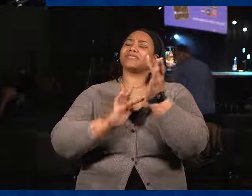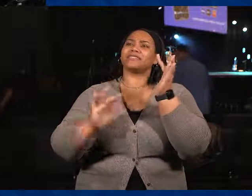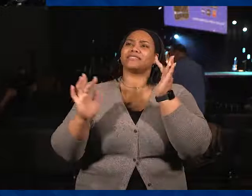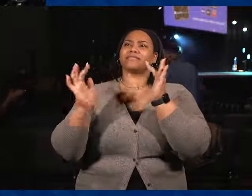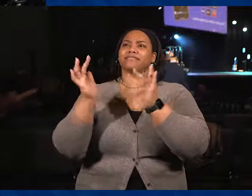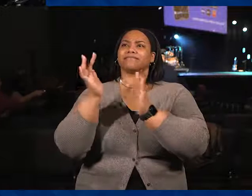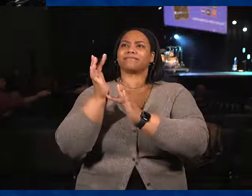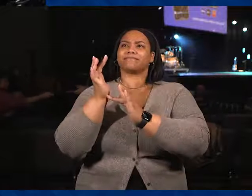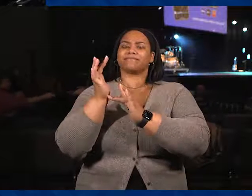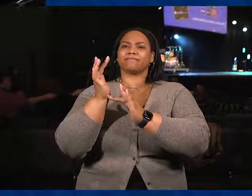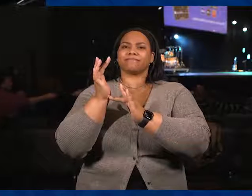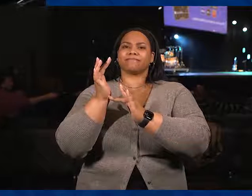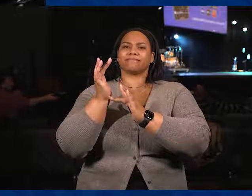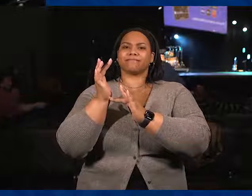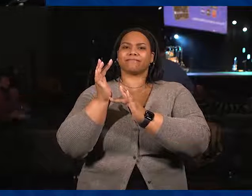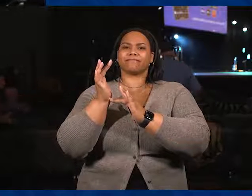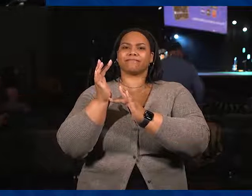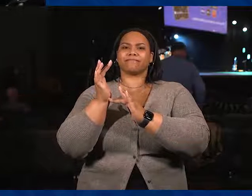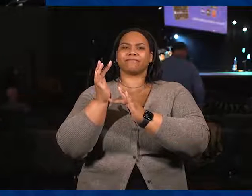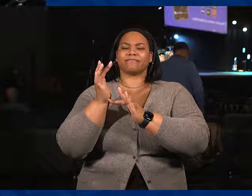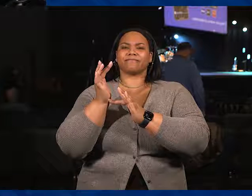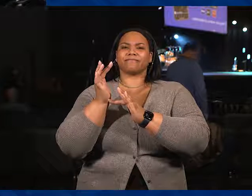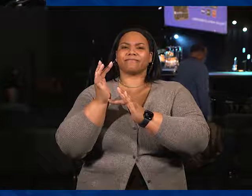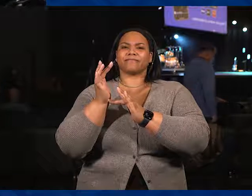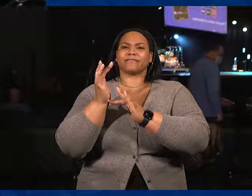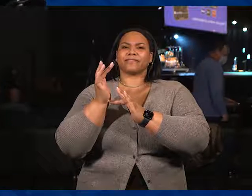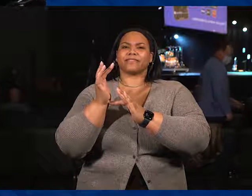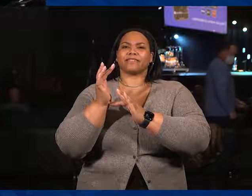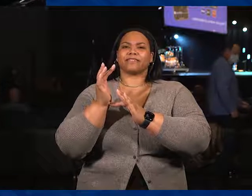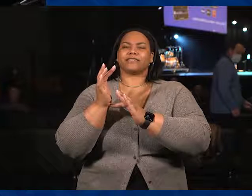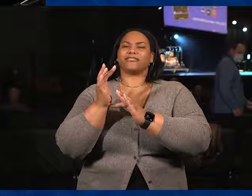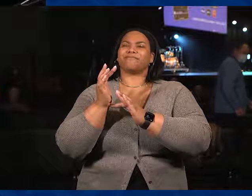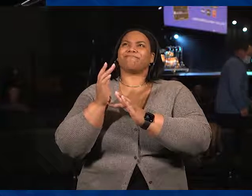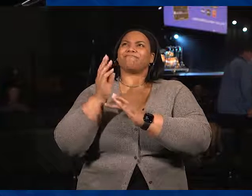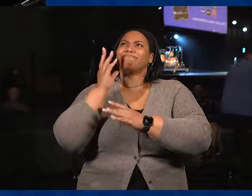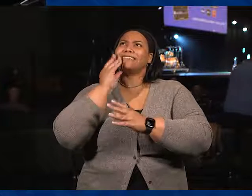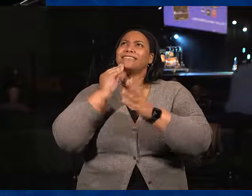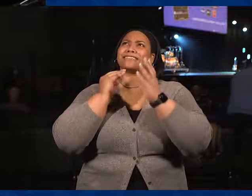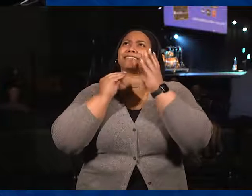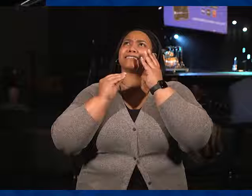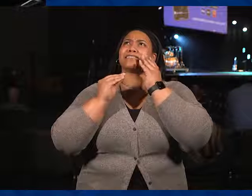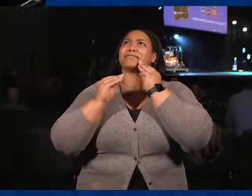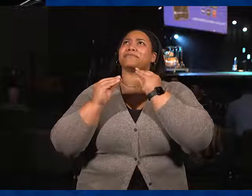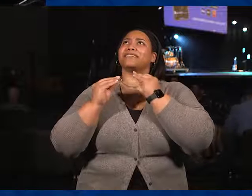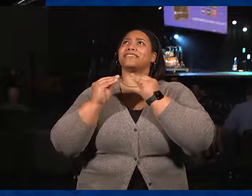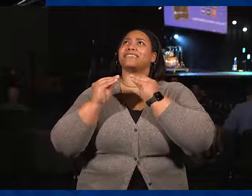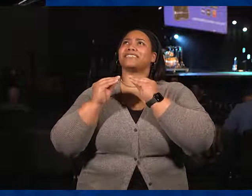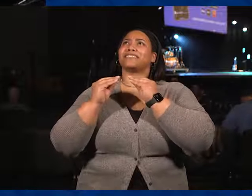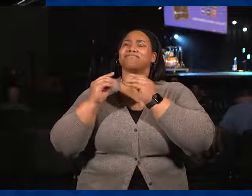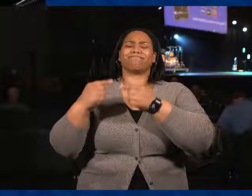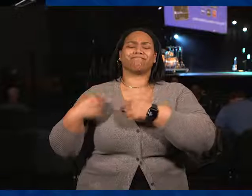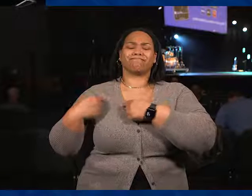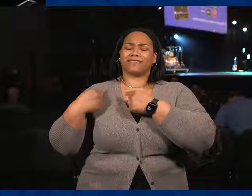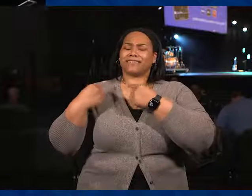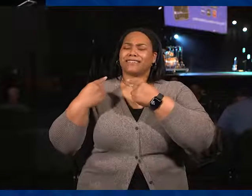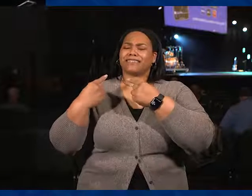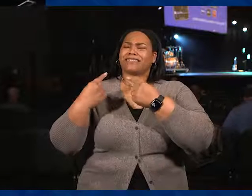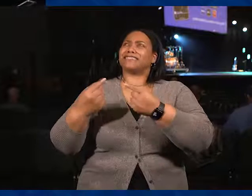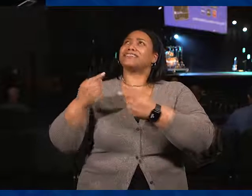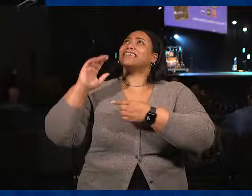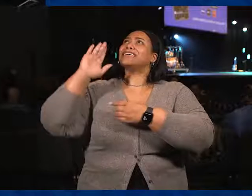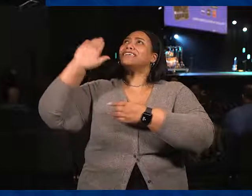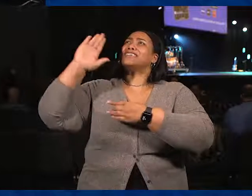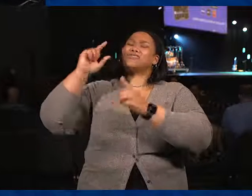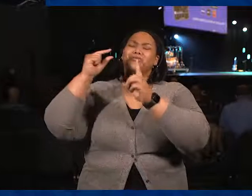Jesus, just to take him at